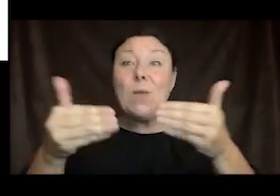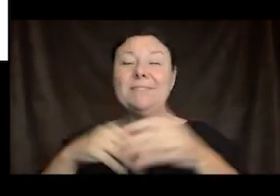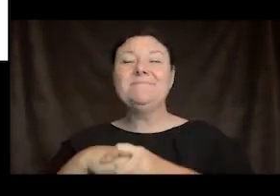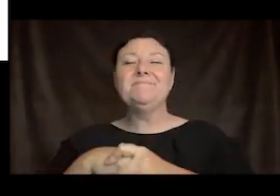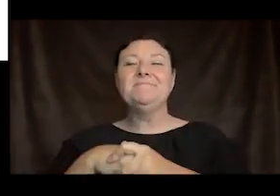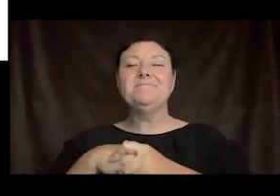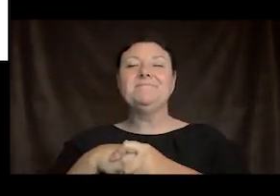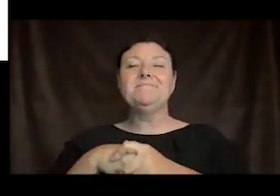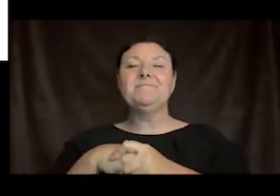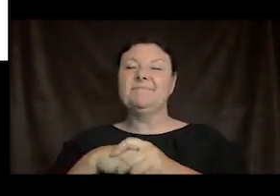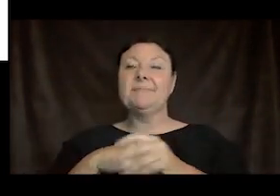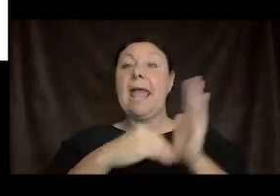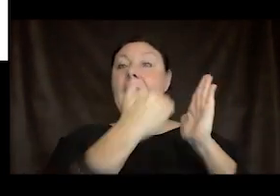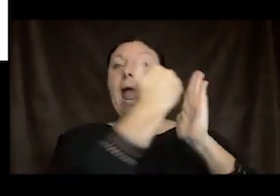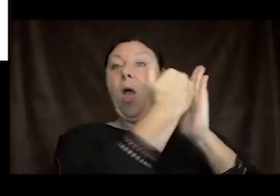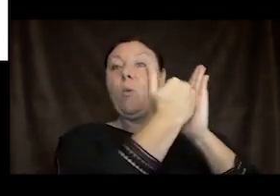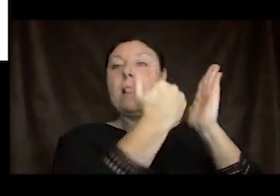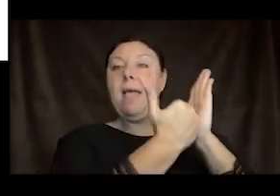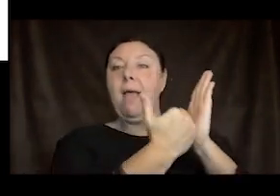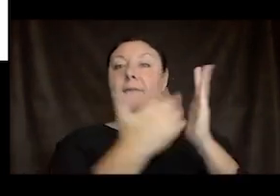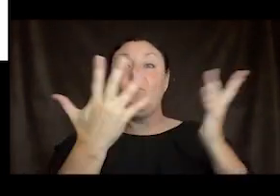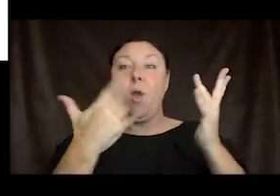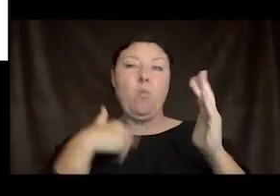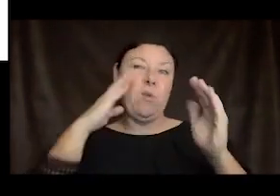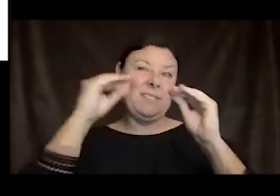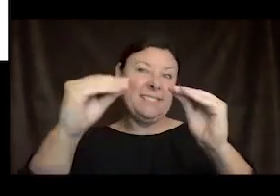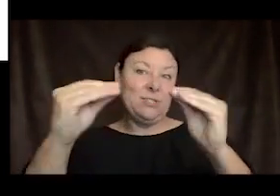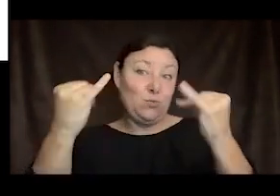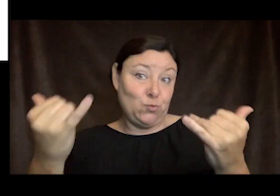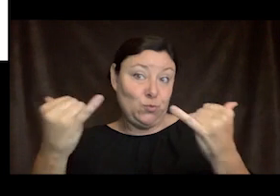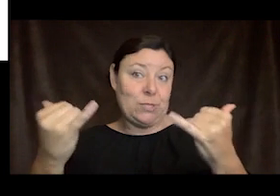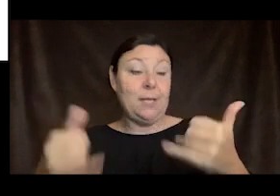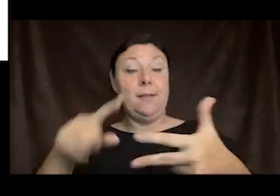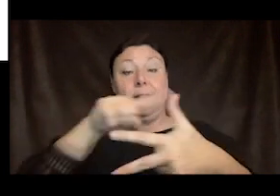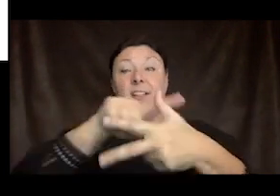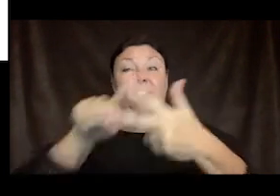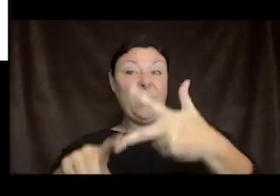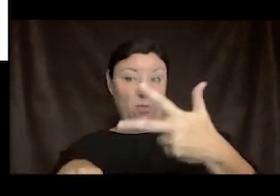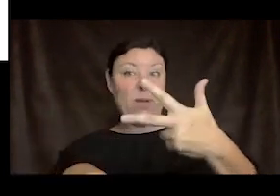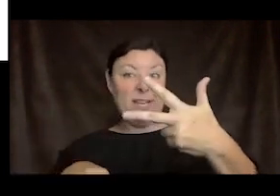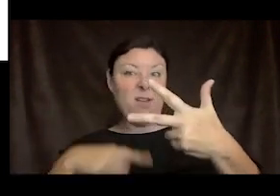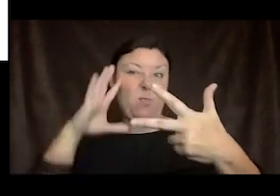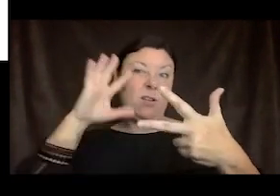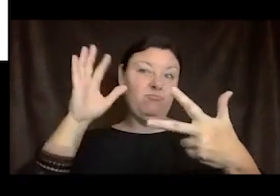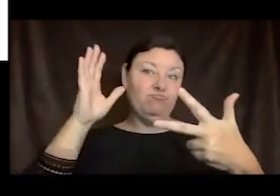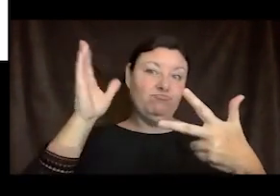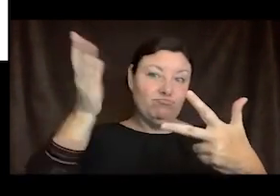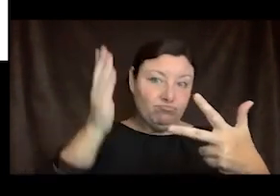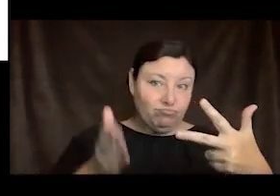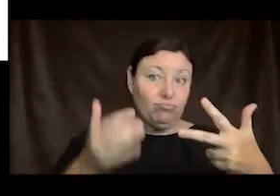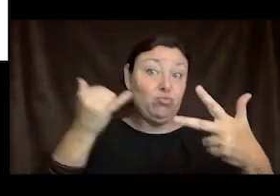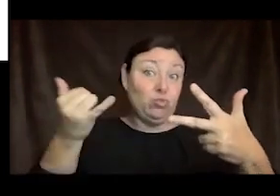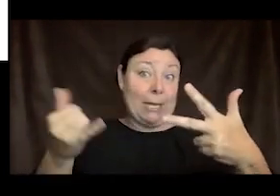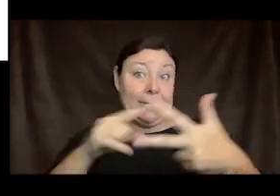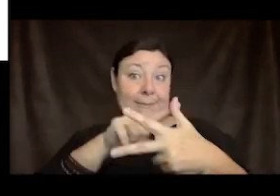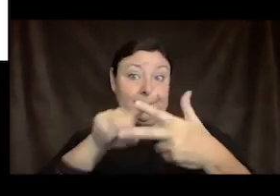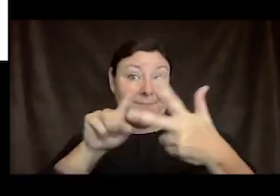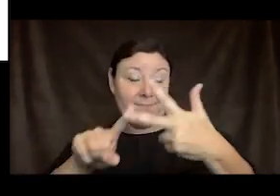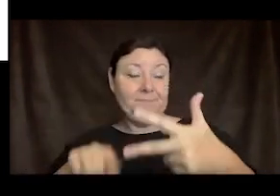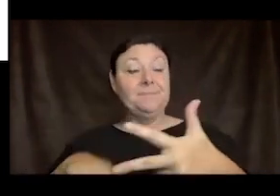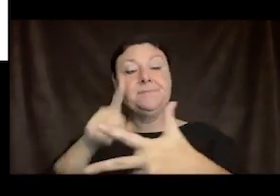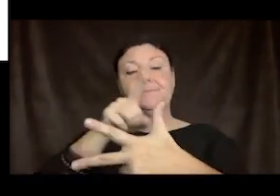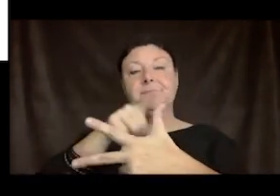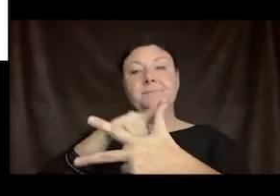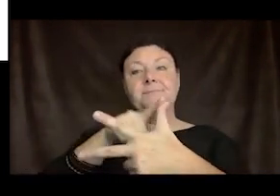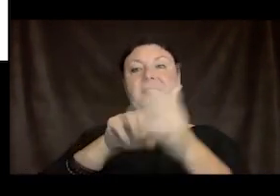in. Here's a short outline for the three major topics that we will be discussing today. I'll